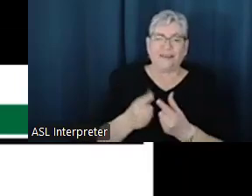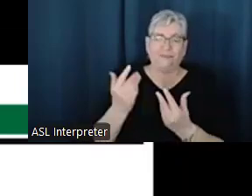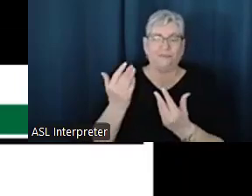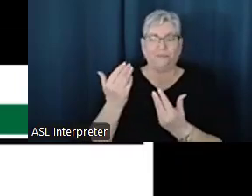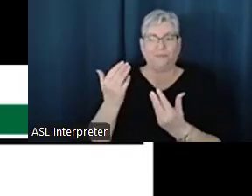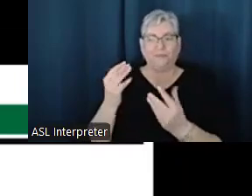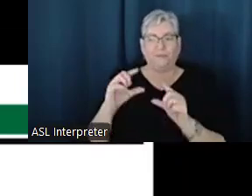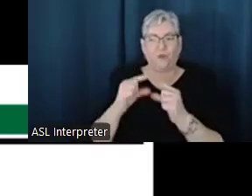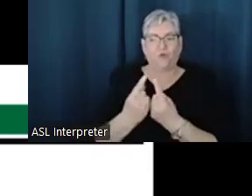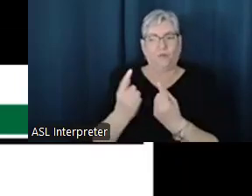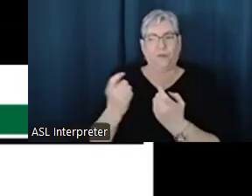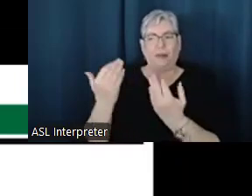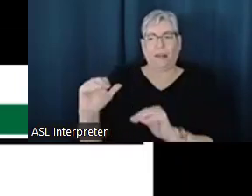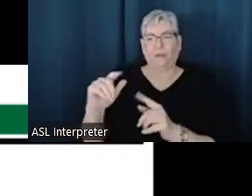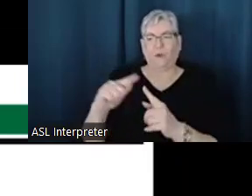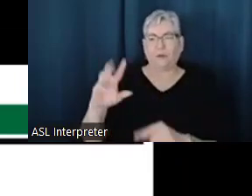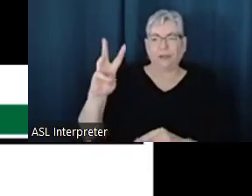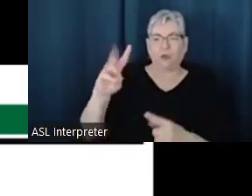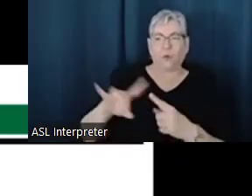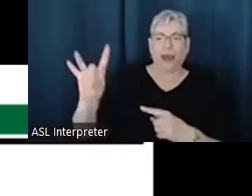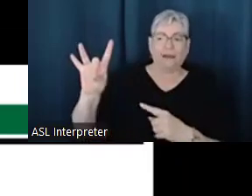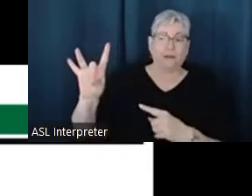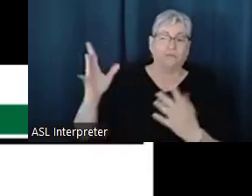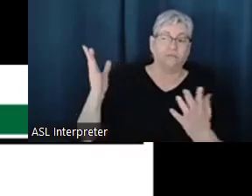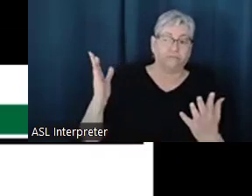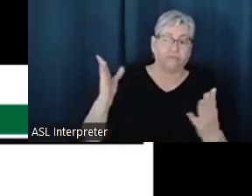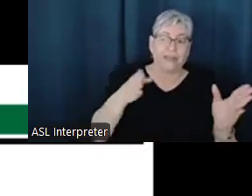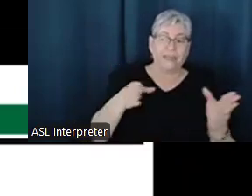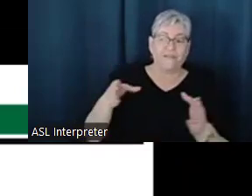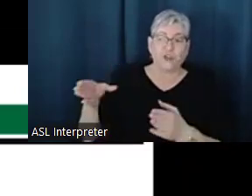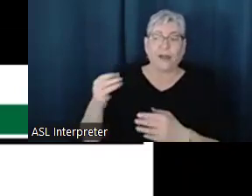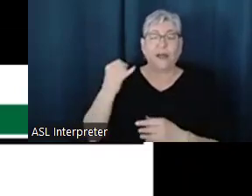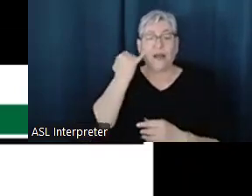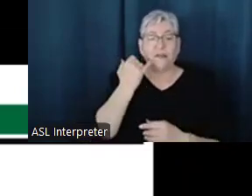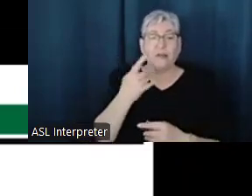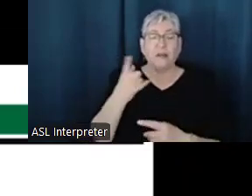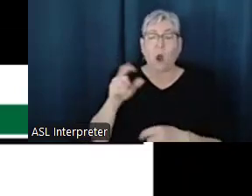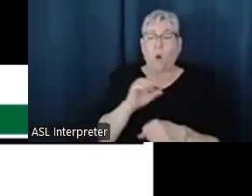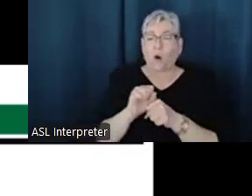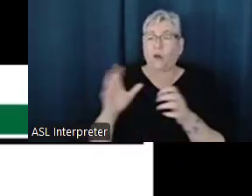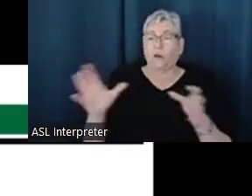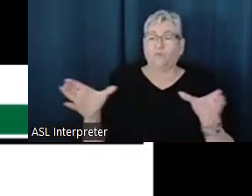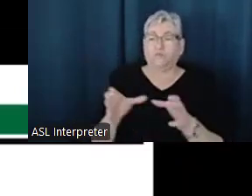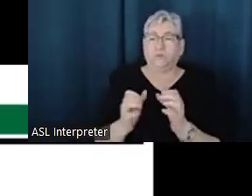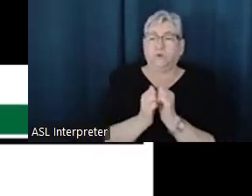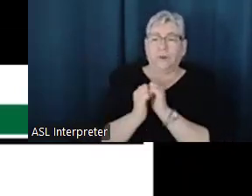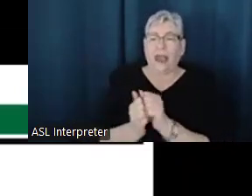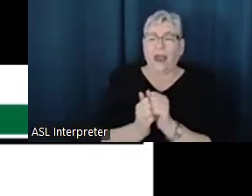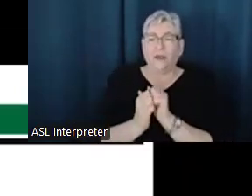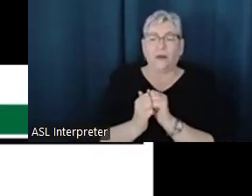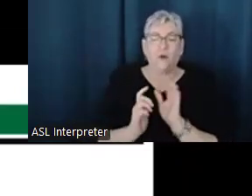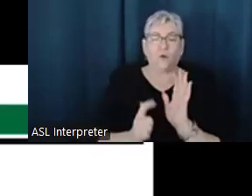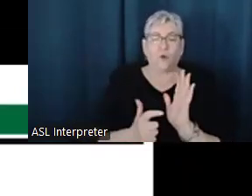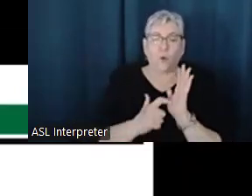maybe 6 or 8 individuals. If it's something where they're working together and it requires a bit